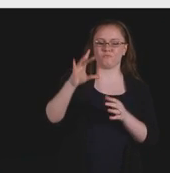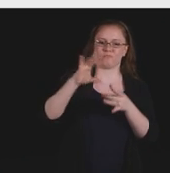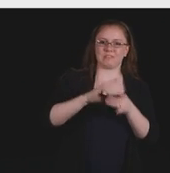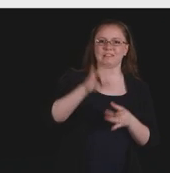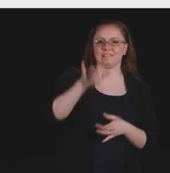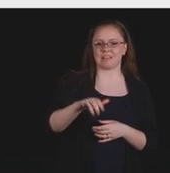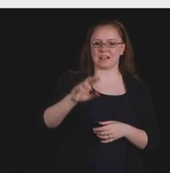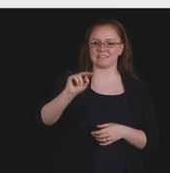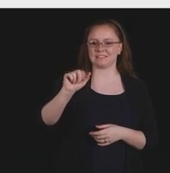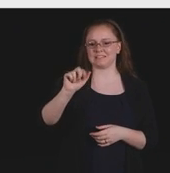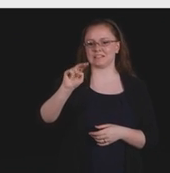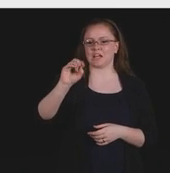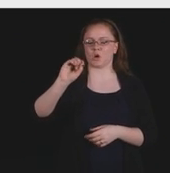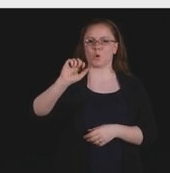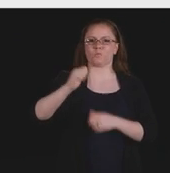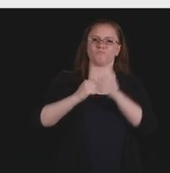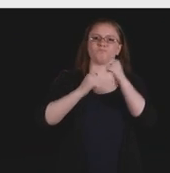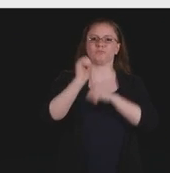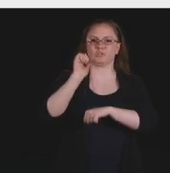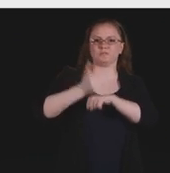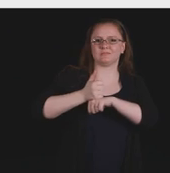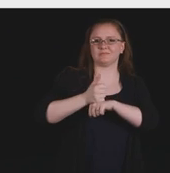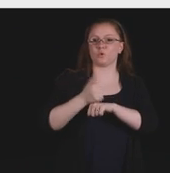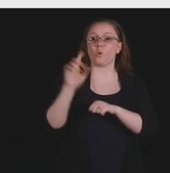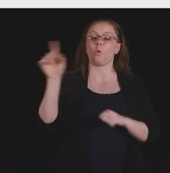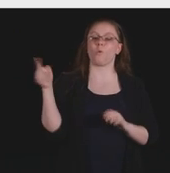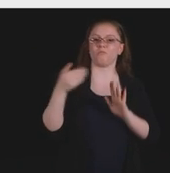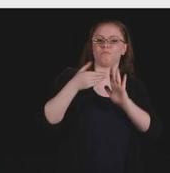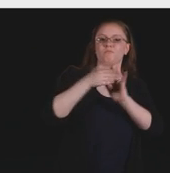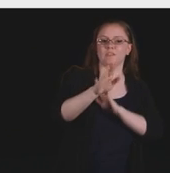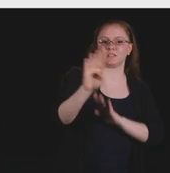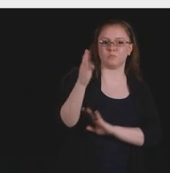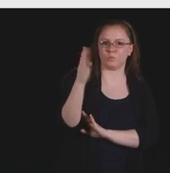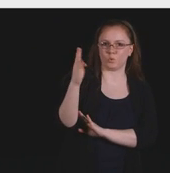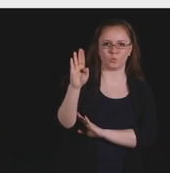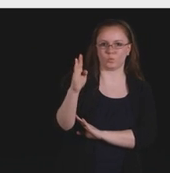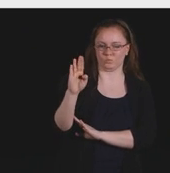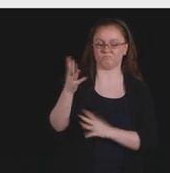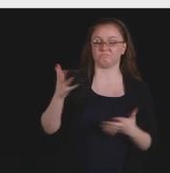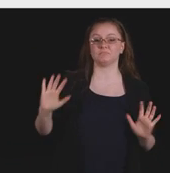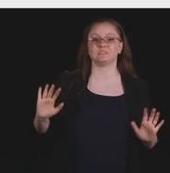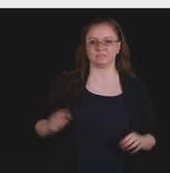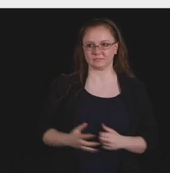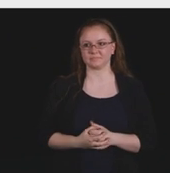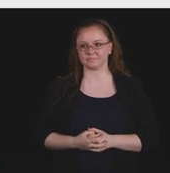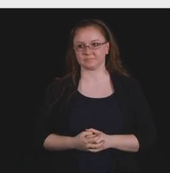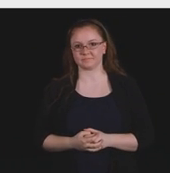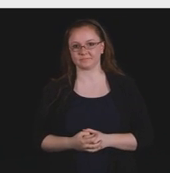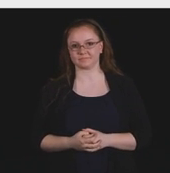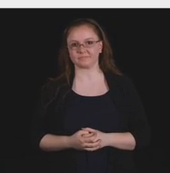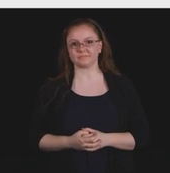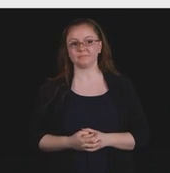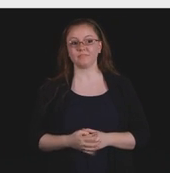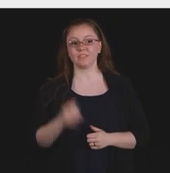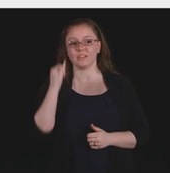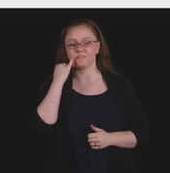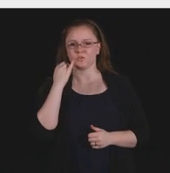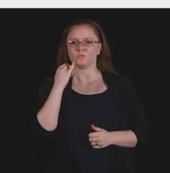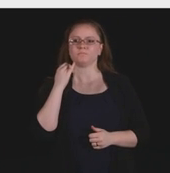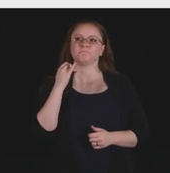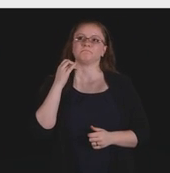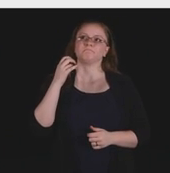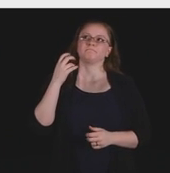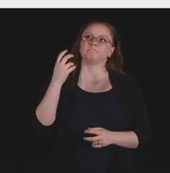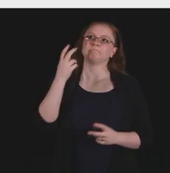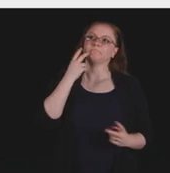reflects the blue color selectively. If you look at the earlier prehistoric paintings, there were no